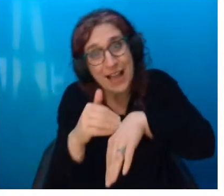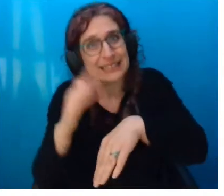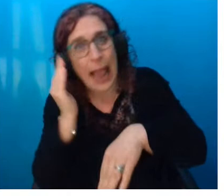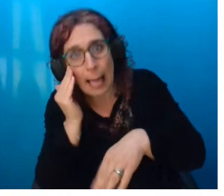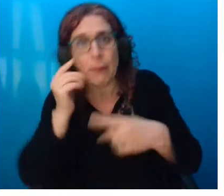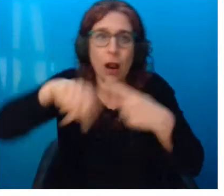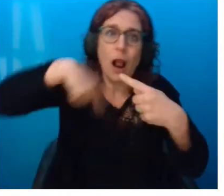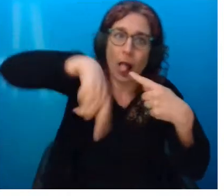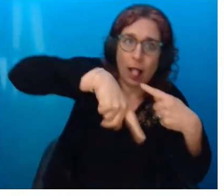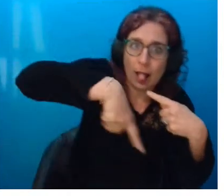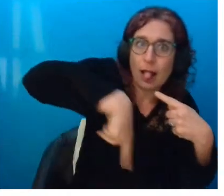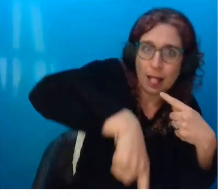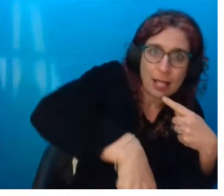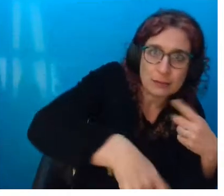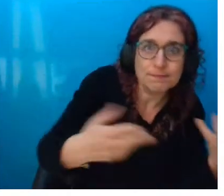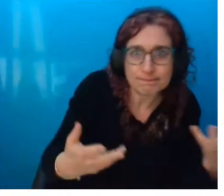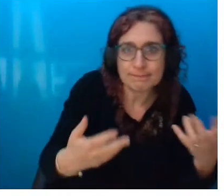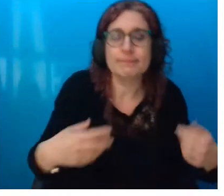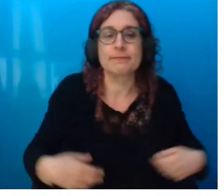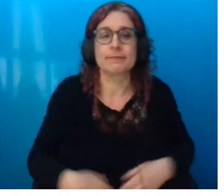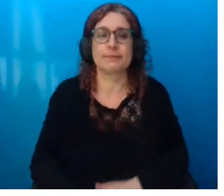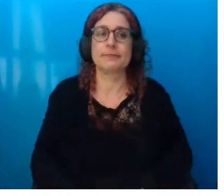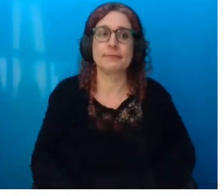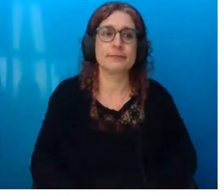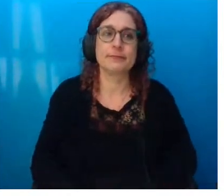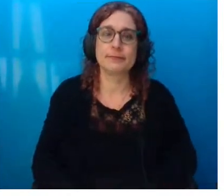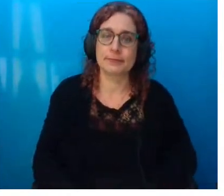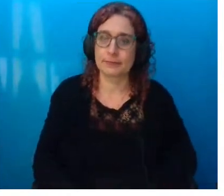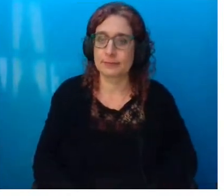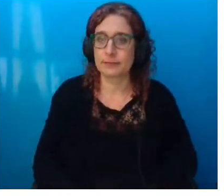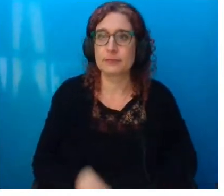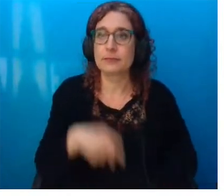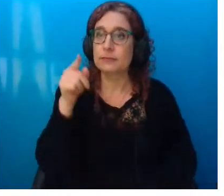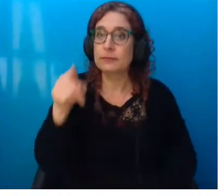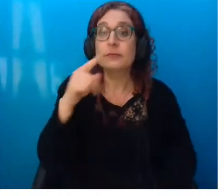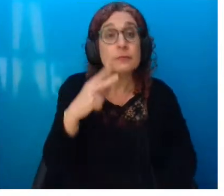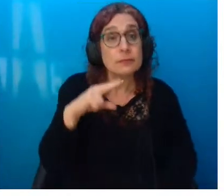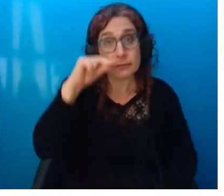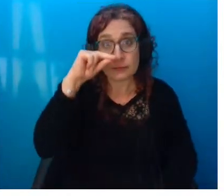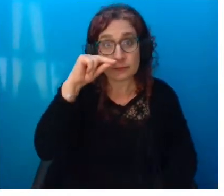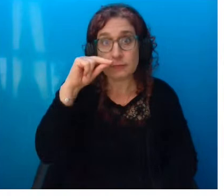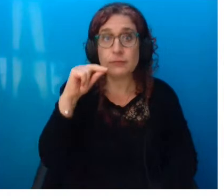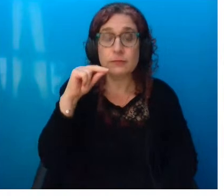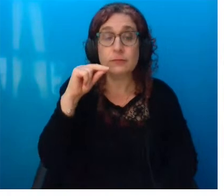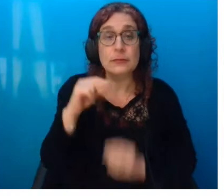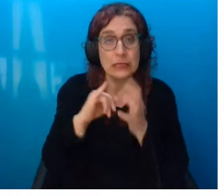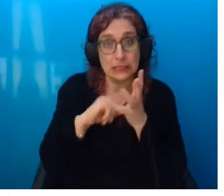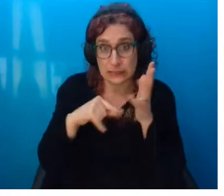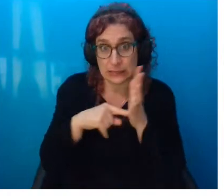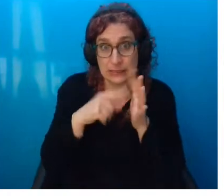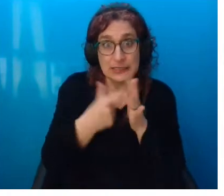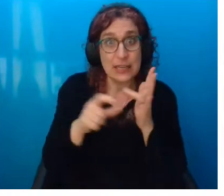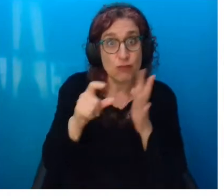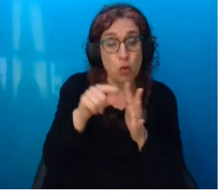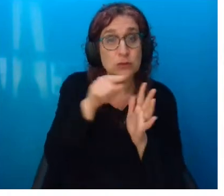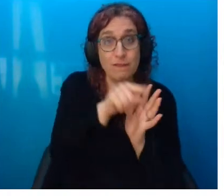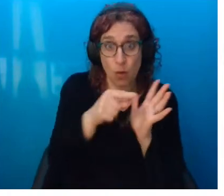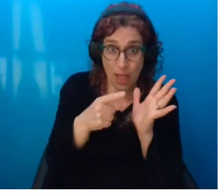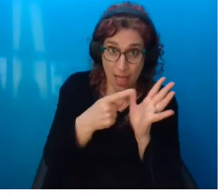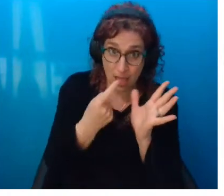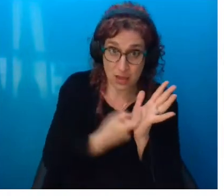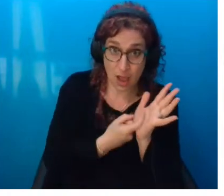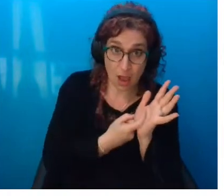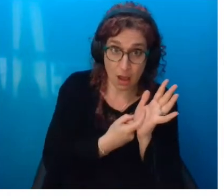There's another question here. Obviously, use of intranasal corticosteroids for allergic rhinitis, inhaled